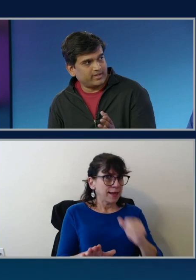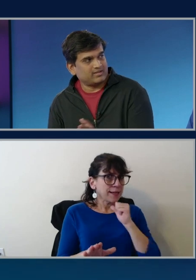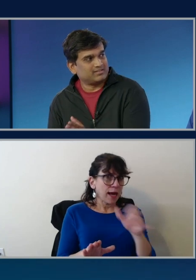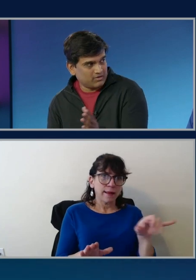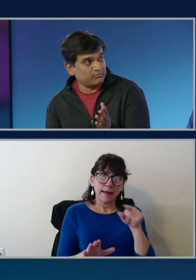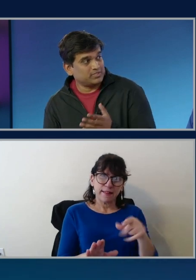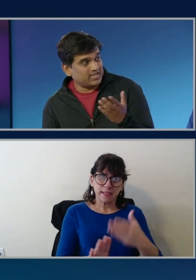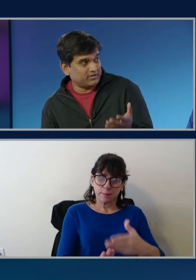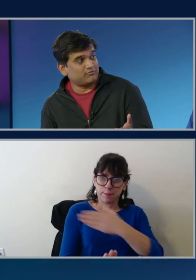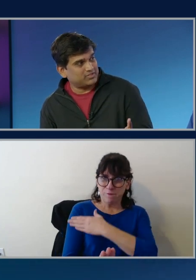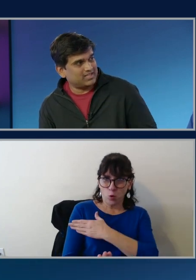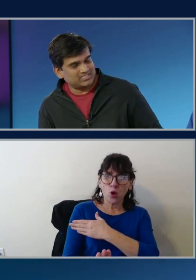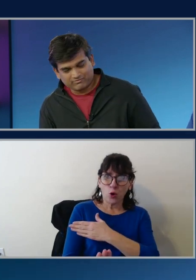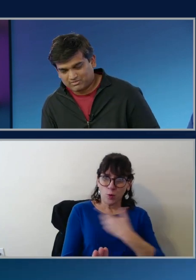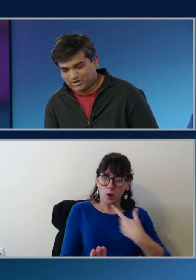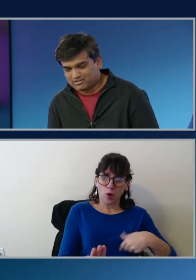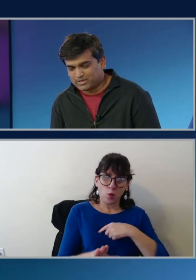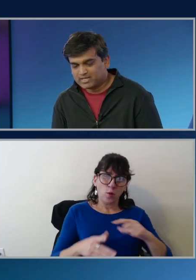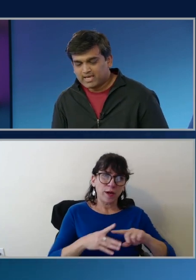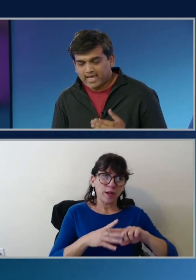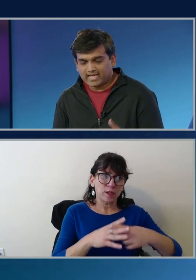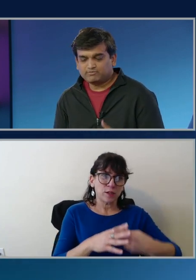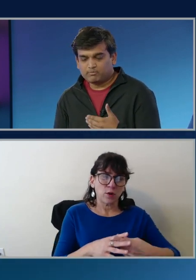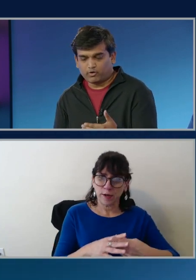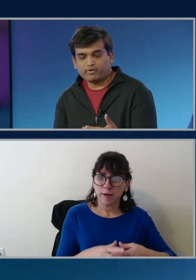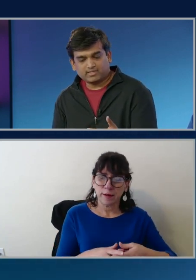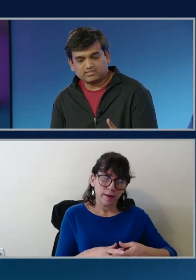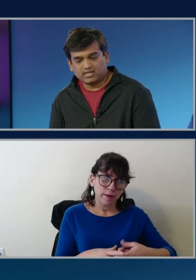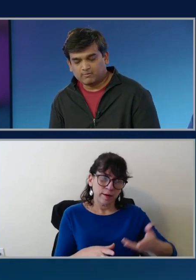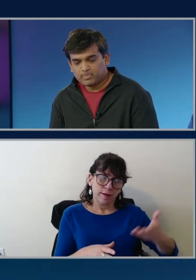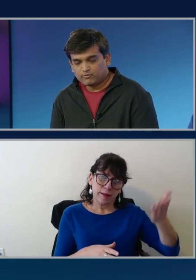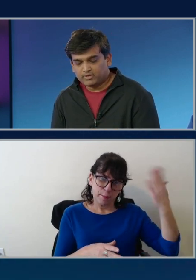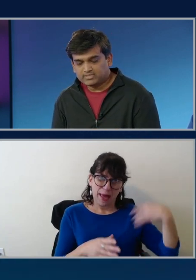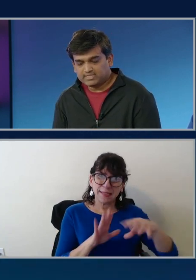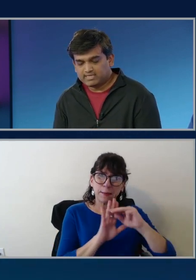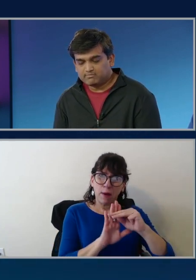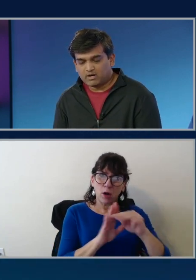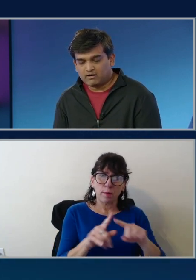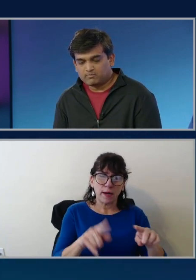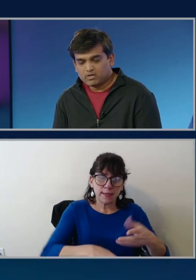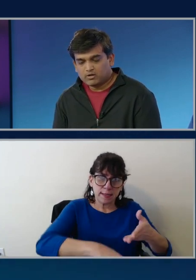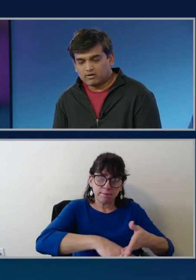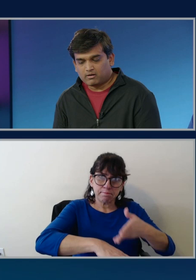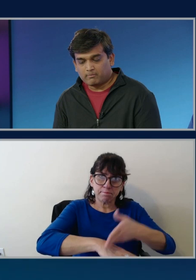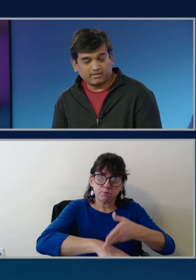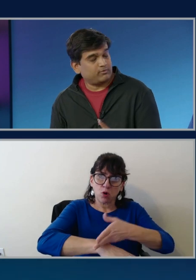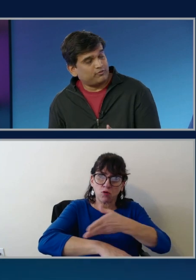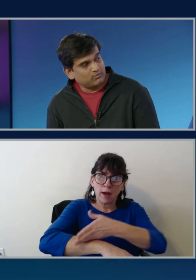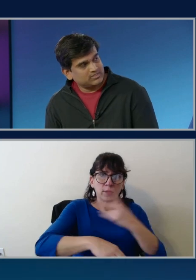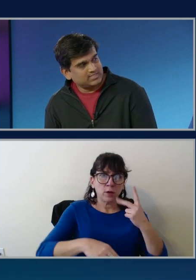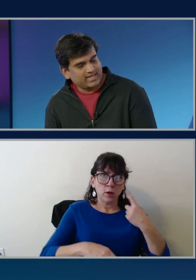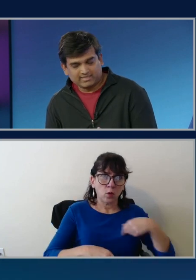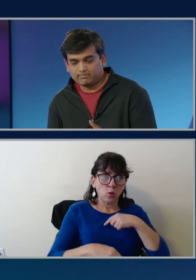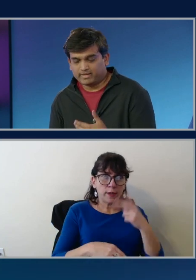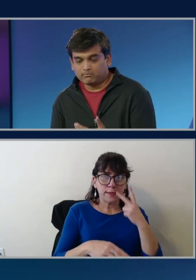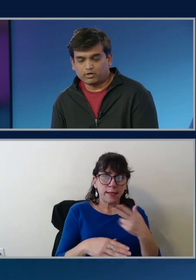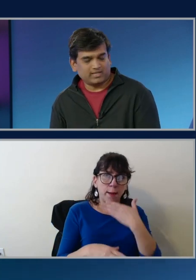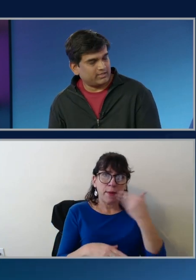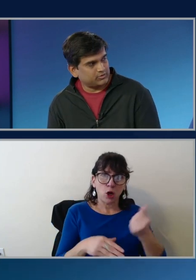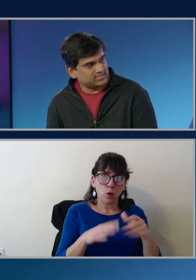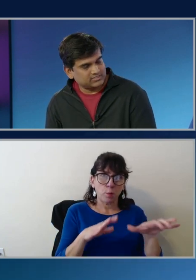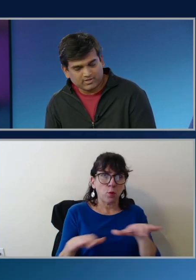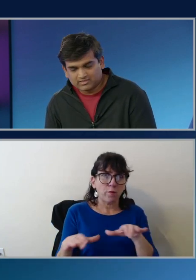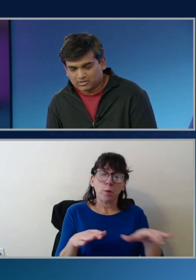before when we started off with large language model, but as we progress, we see a better performance and the better